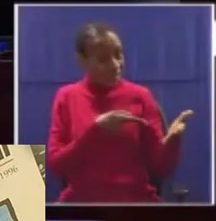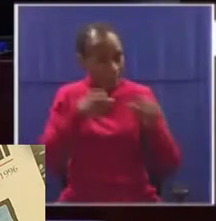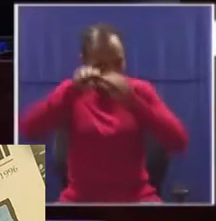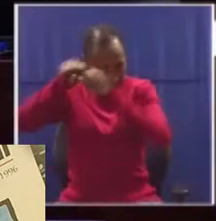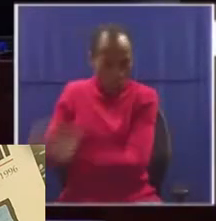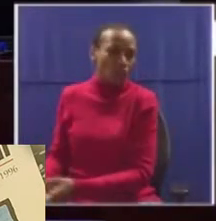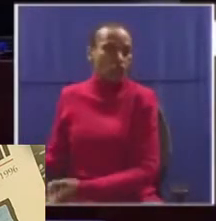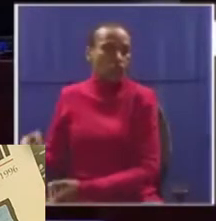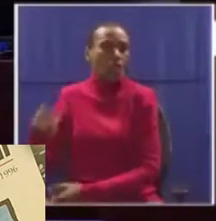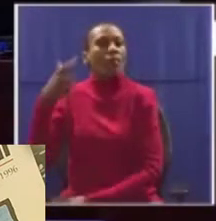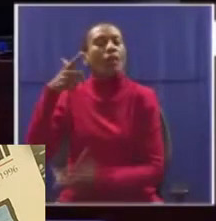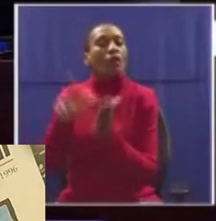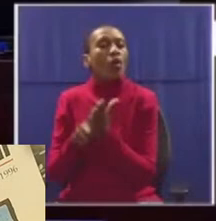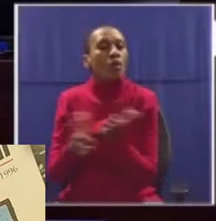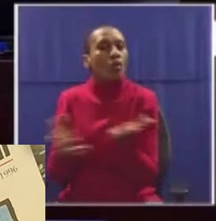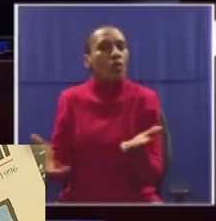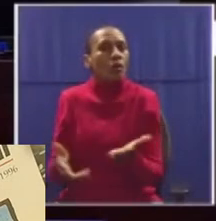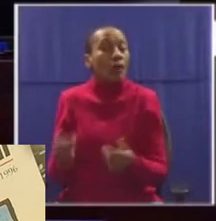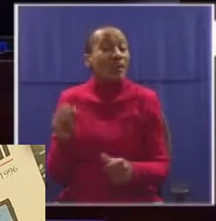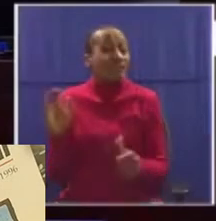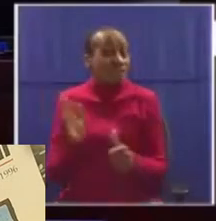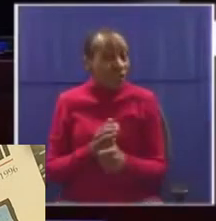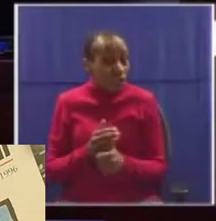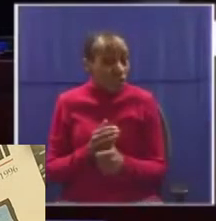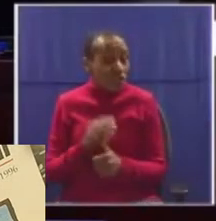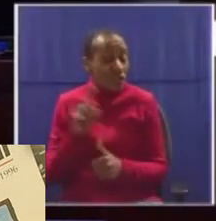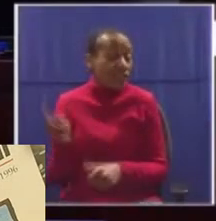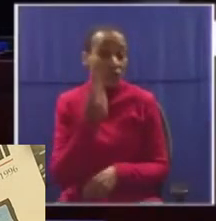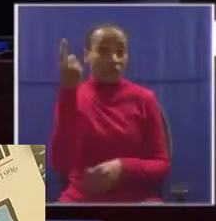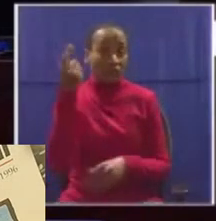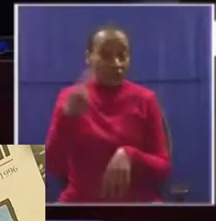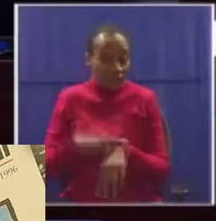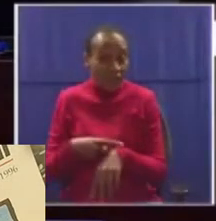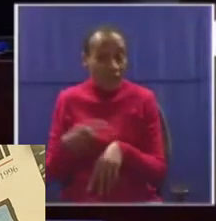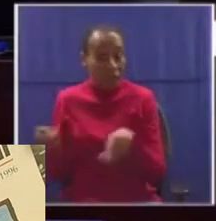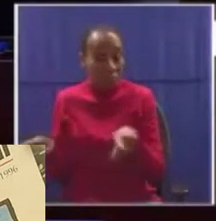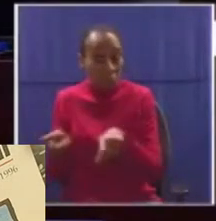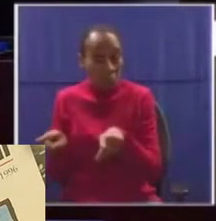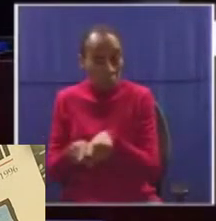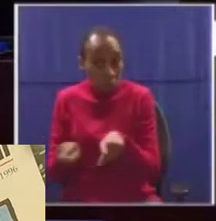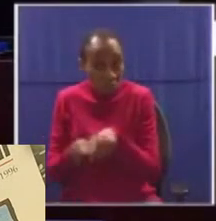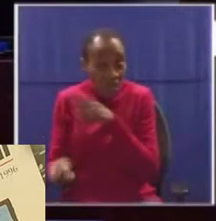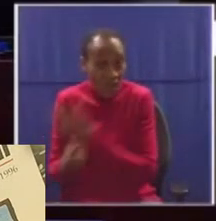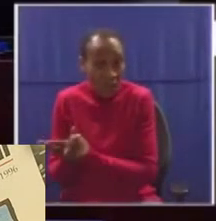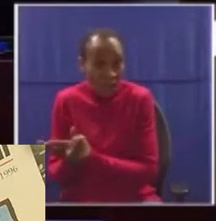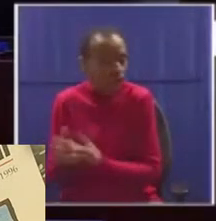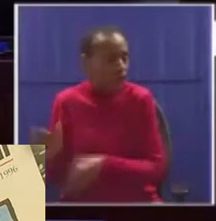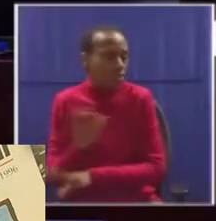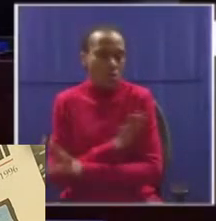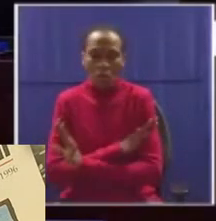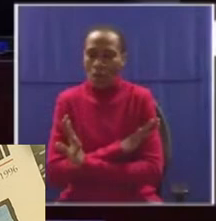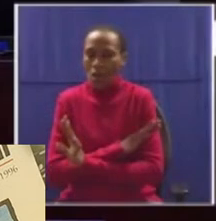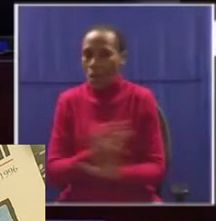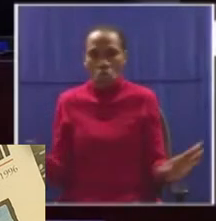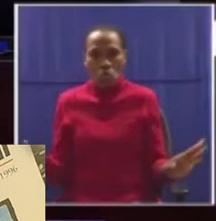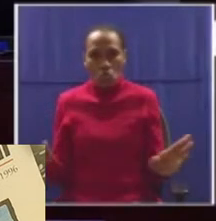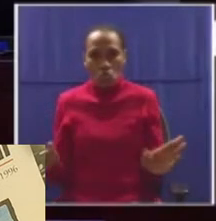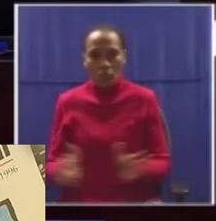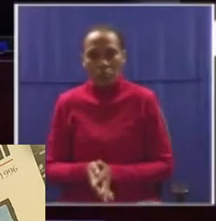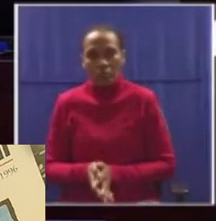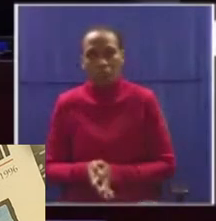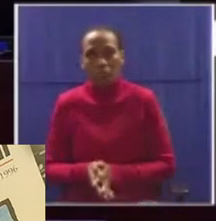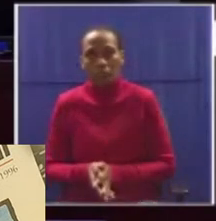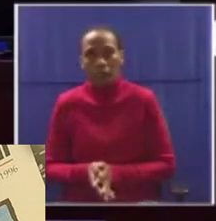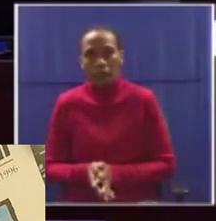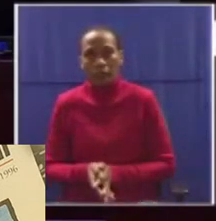according to historic events this is not the first time or an isolated occurrence of this particular nature